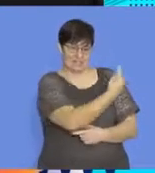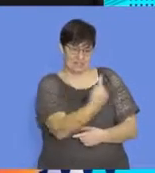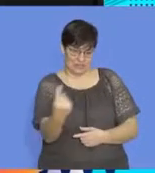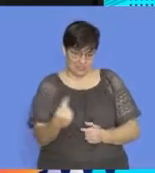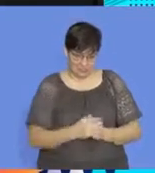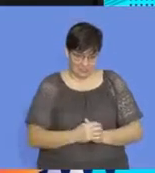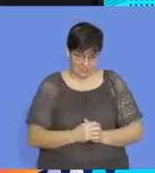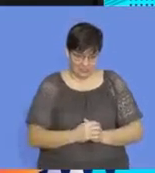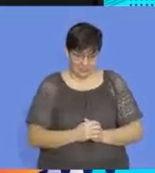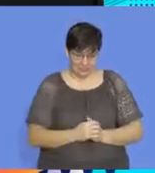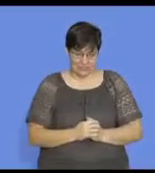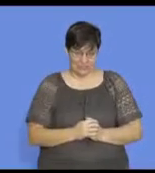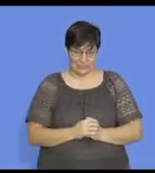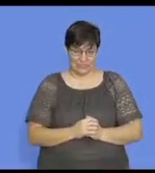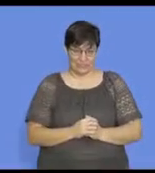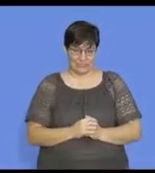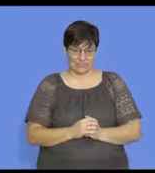the terms are.